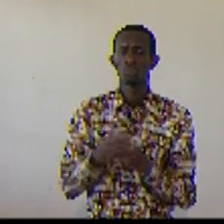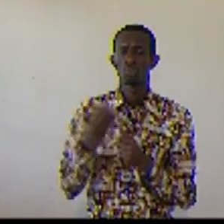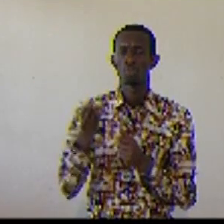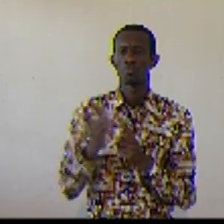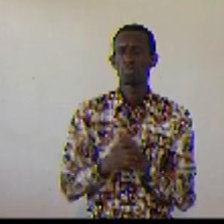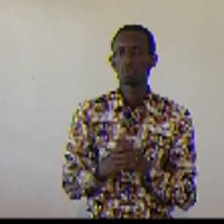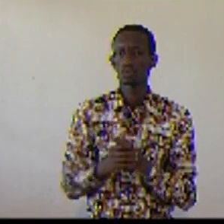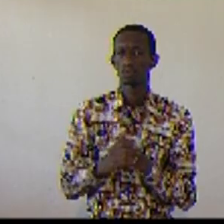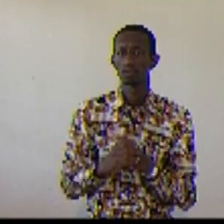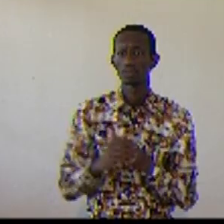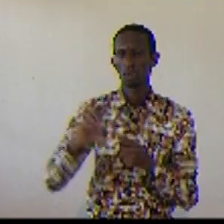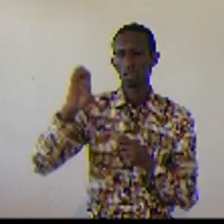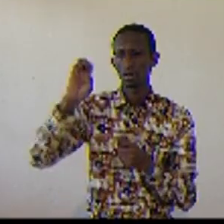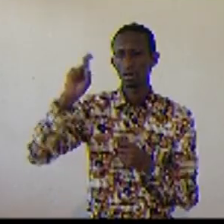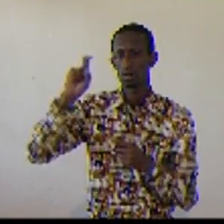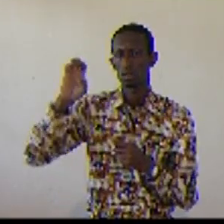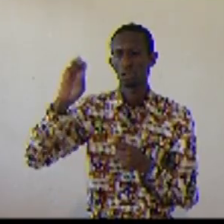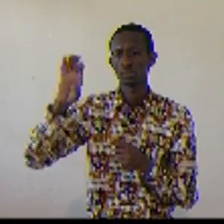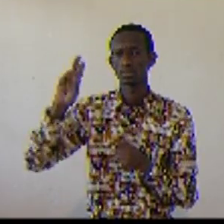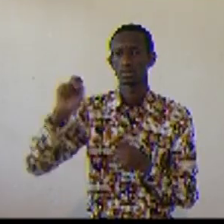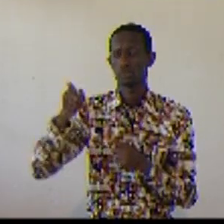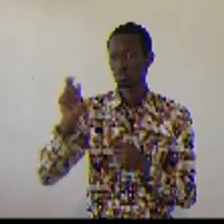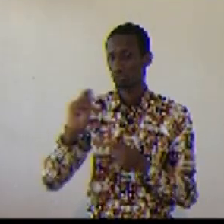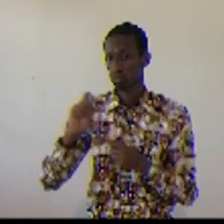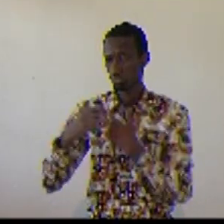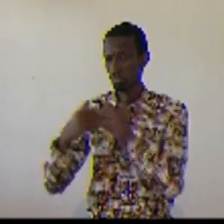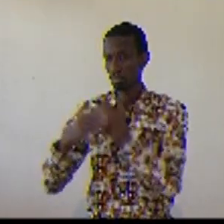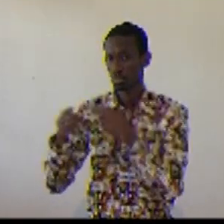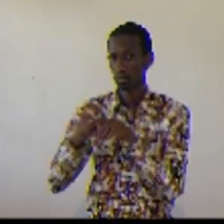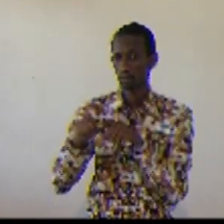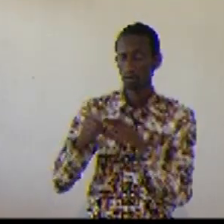excess sulfuric acid. I think you are writing it down.